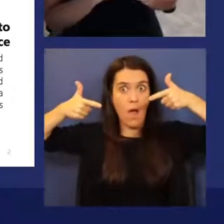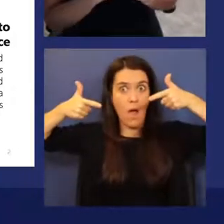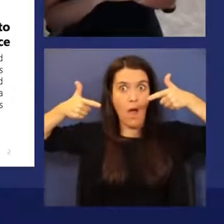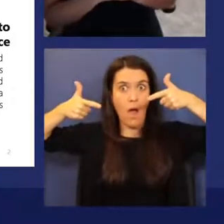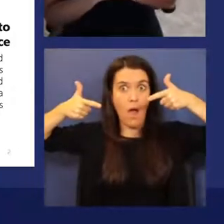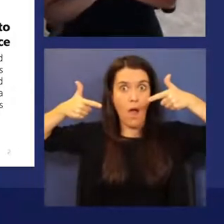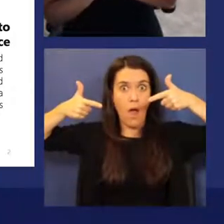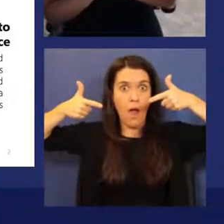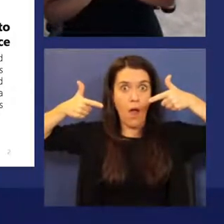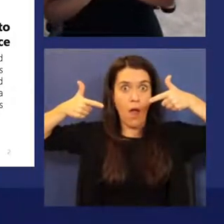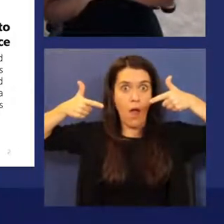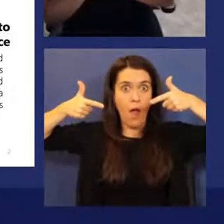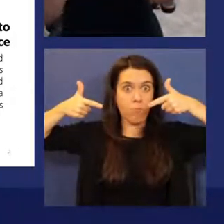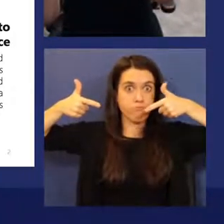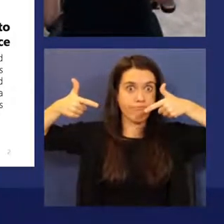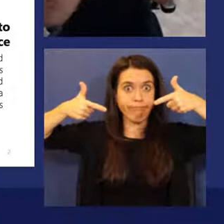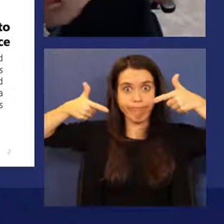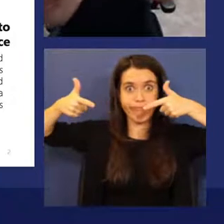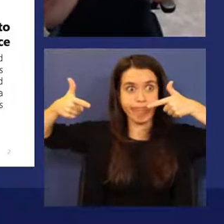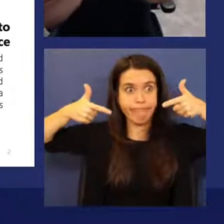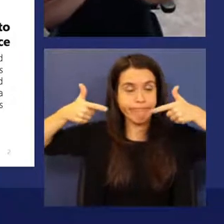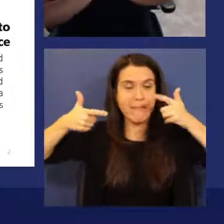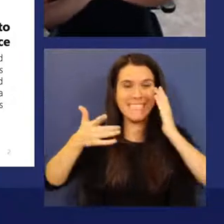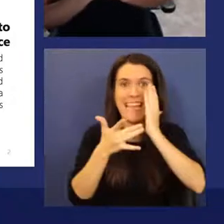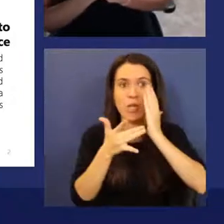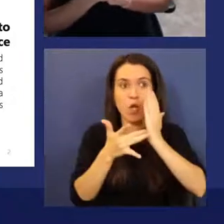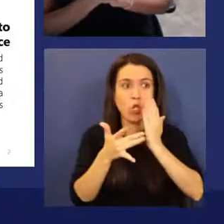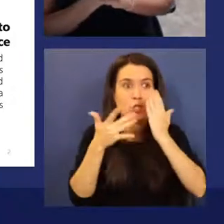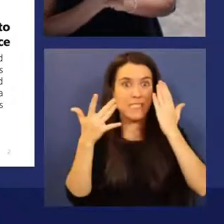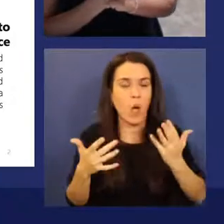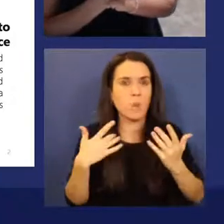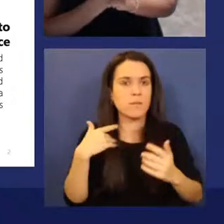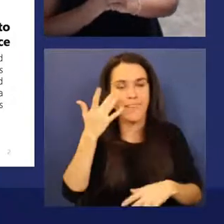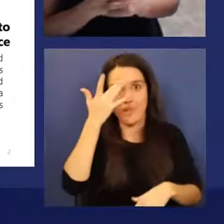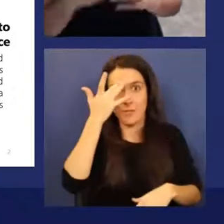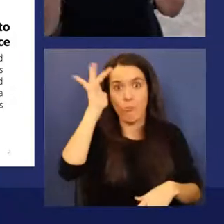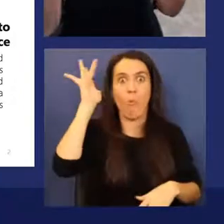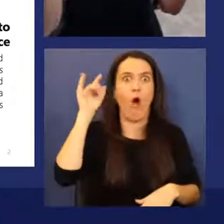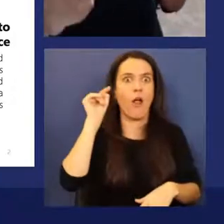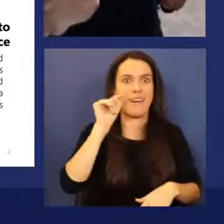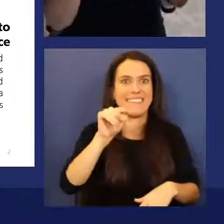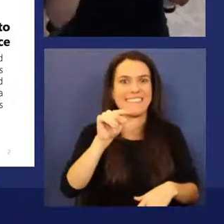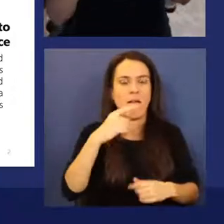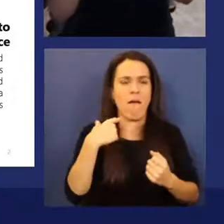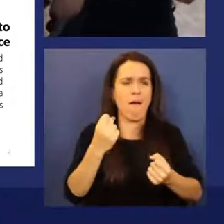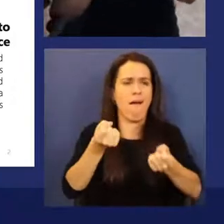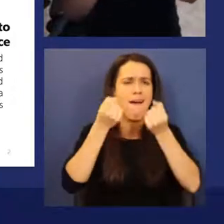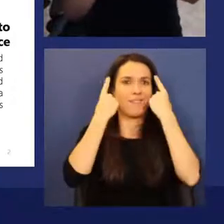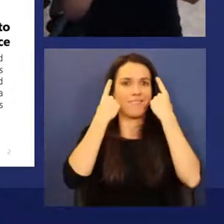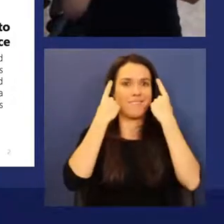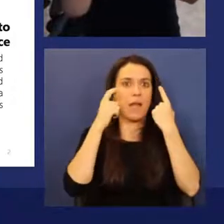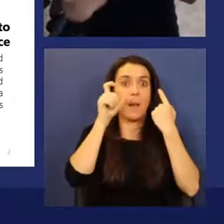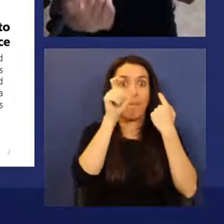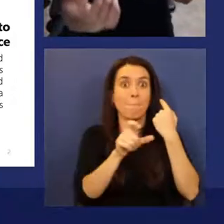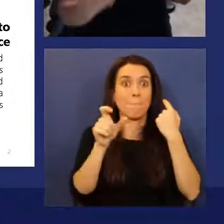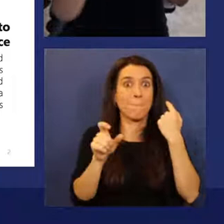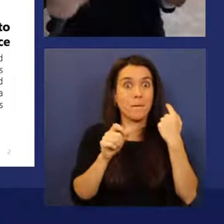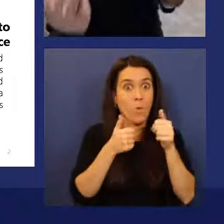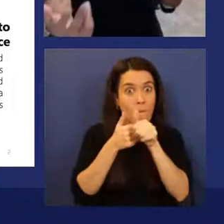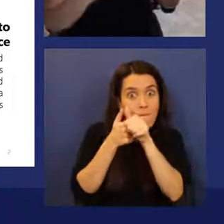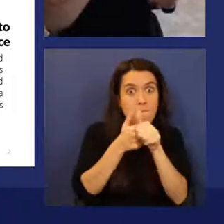we can use the technology that was available to make it smart and understand, are people following the